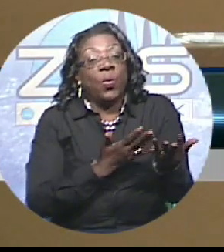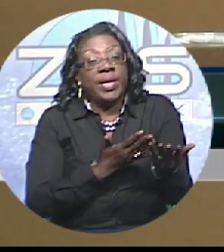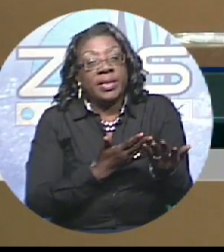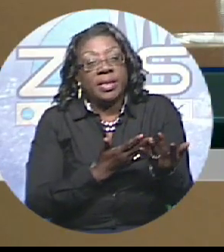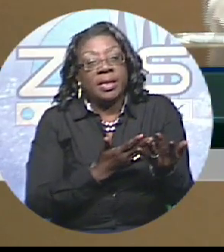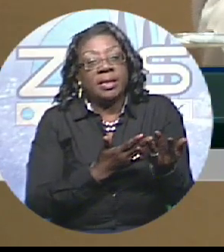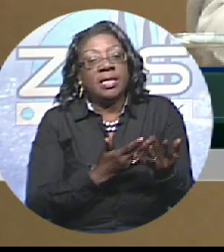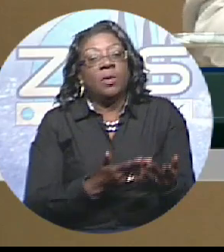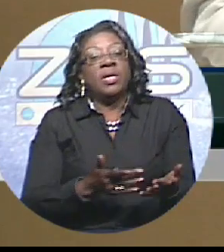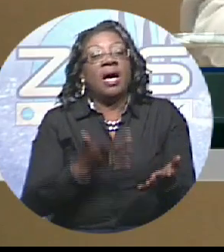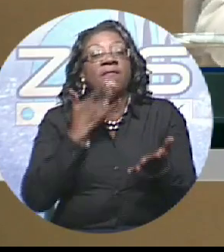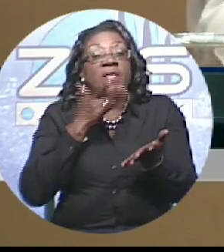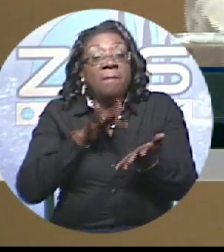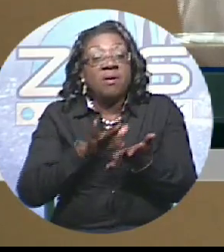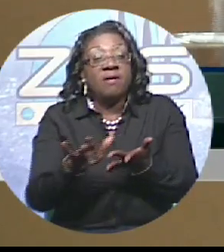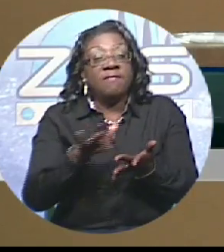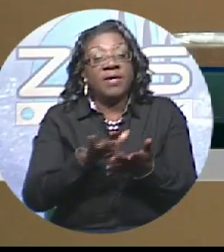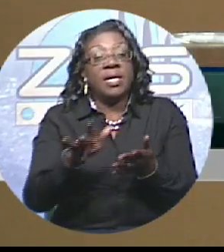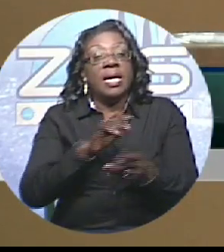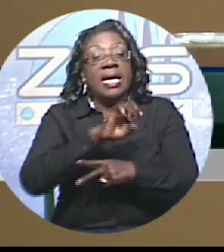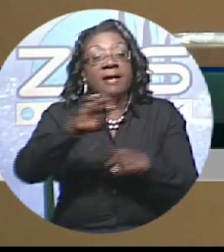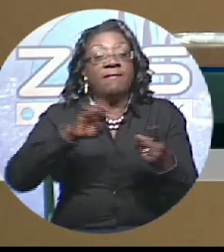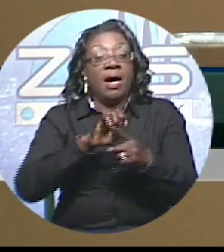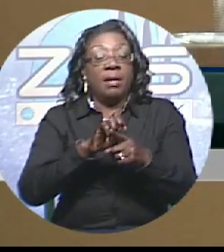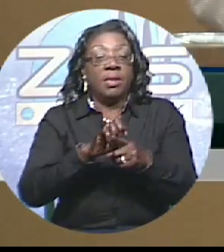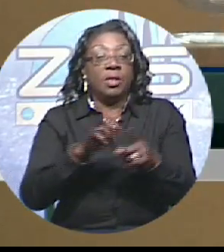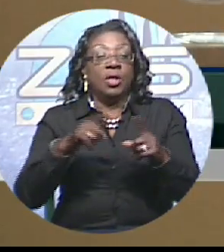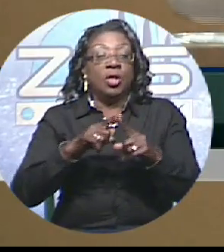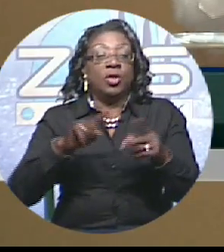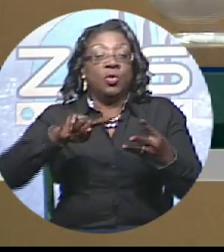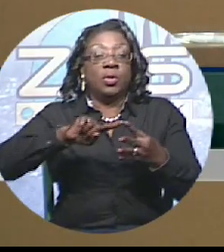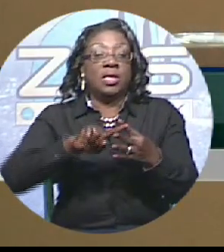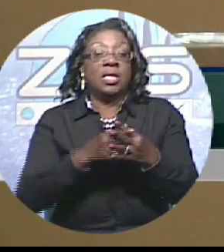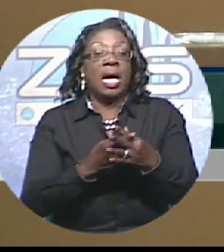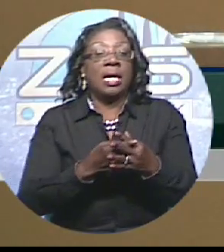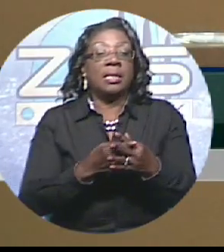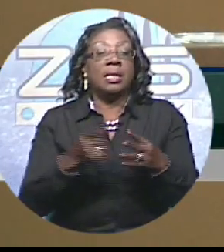a perfect environment to introduce